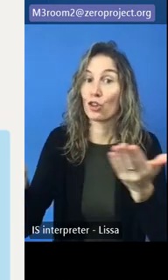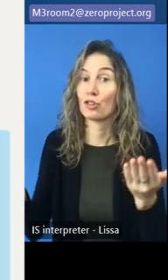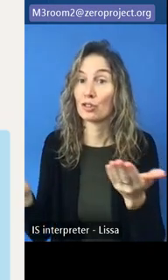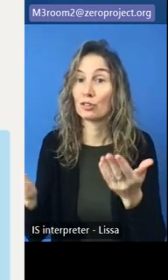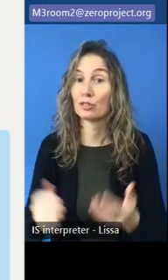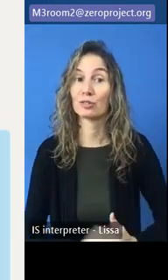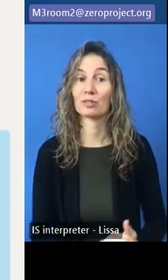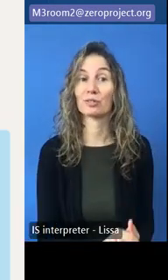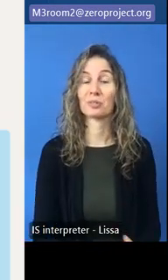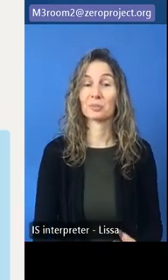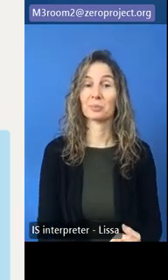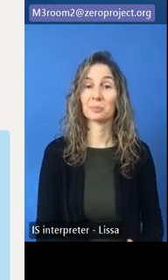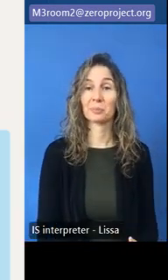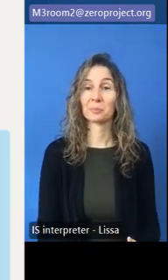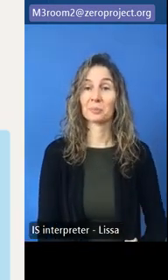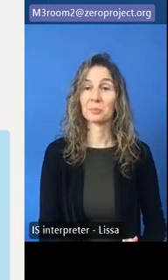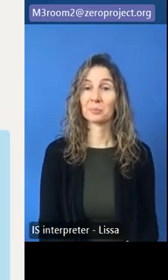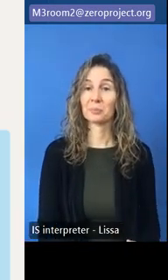so.